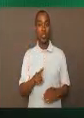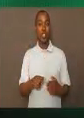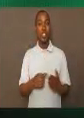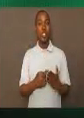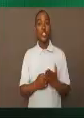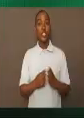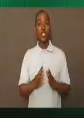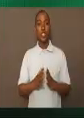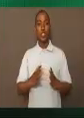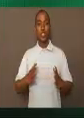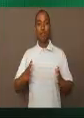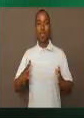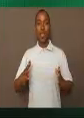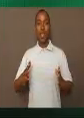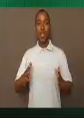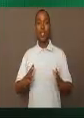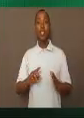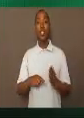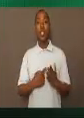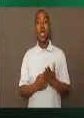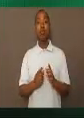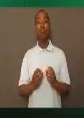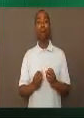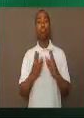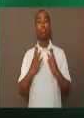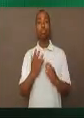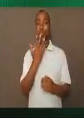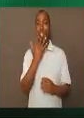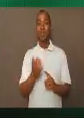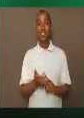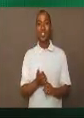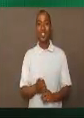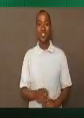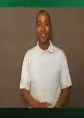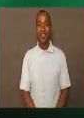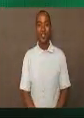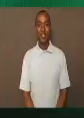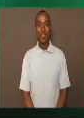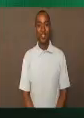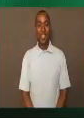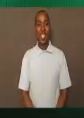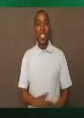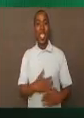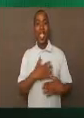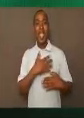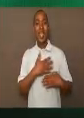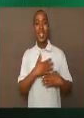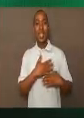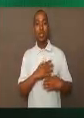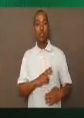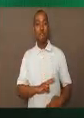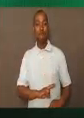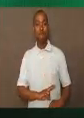therefore stretch to contain a lot of blood. The walls of the